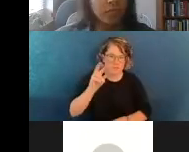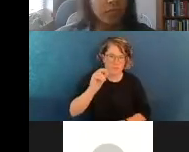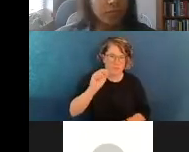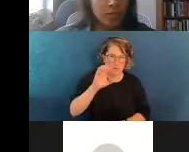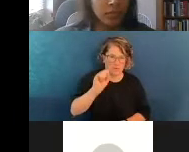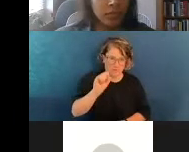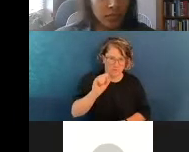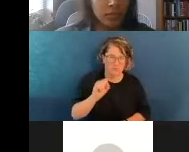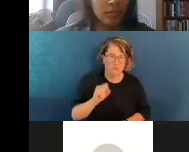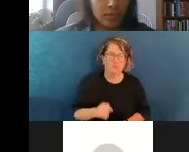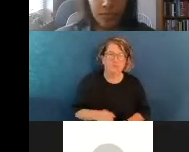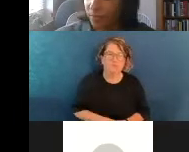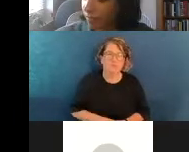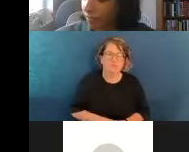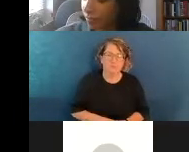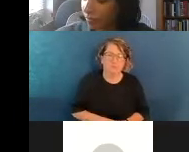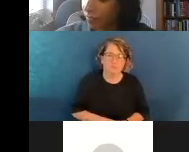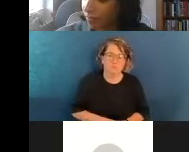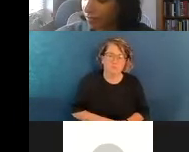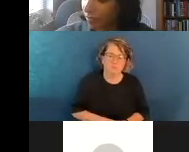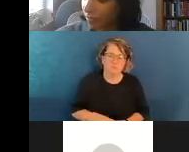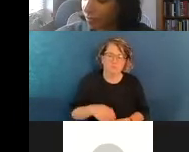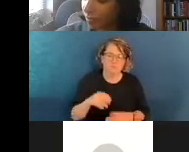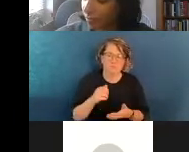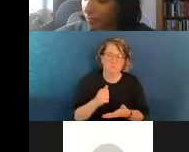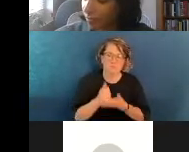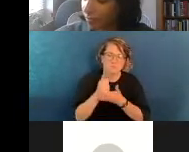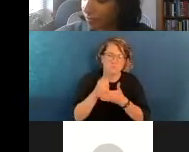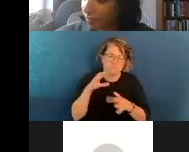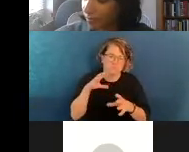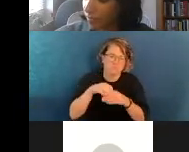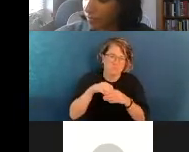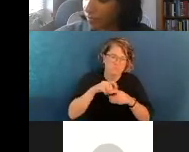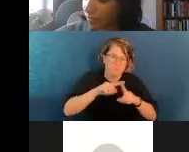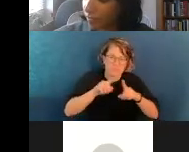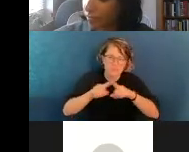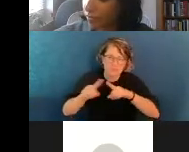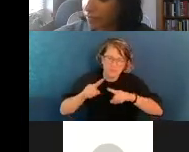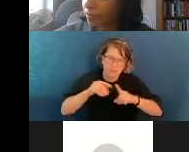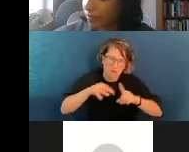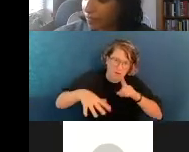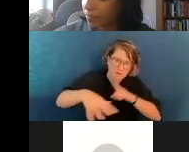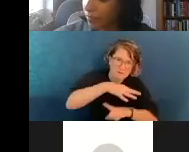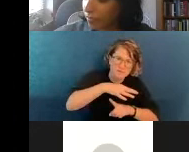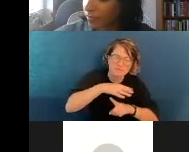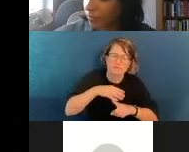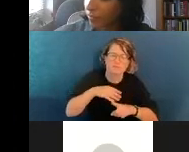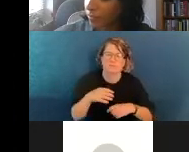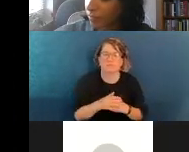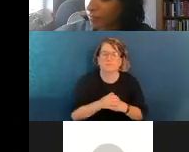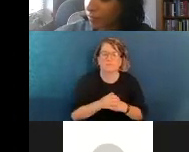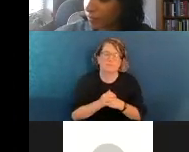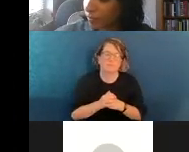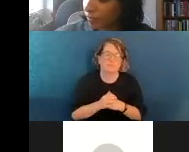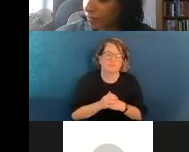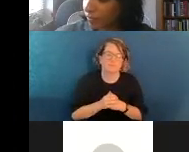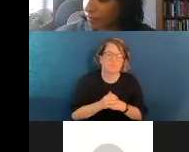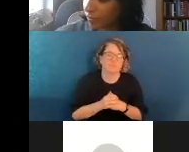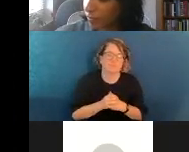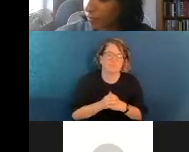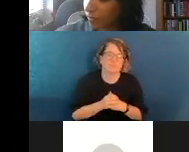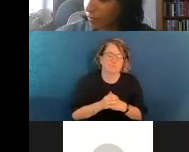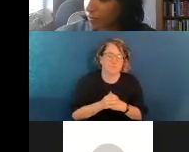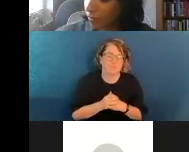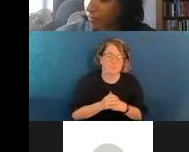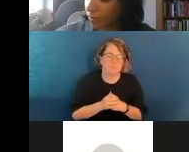context of Northern realities and information about Indigenous peoples of the North to life. So we do present an overview of